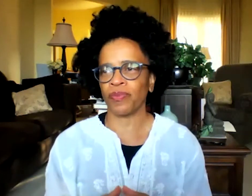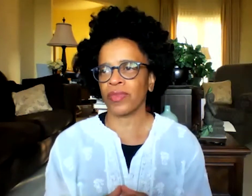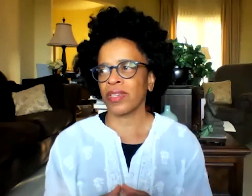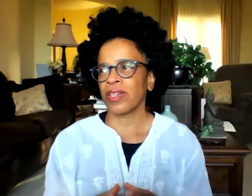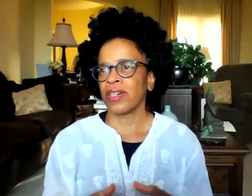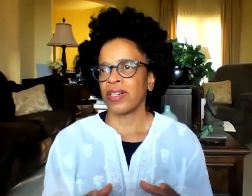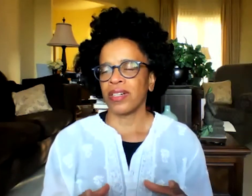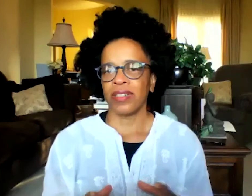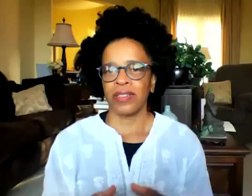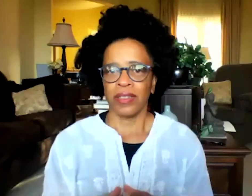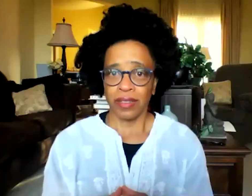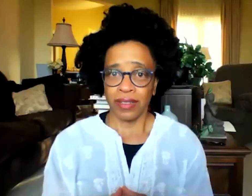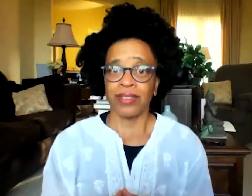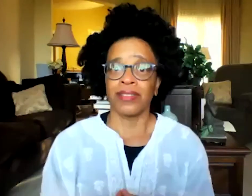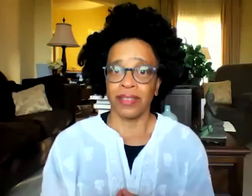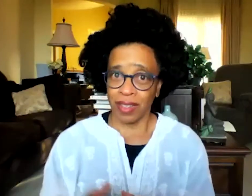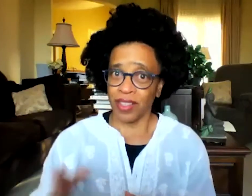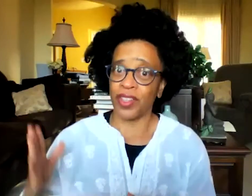see